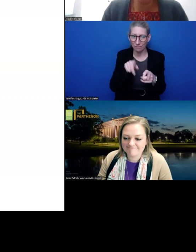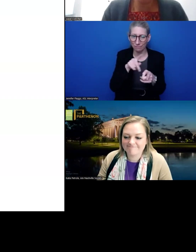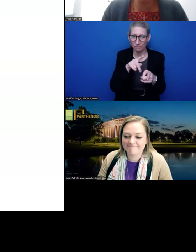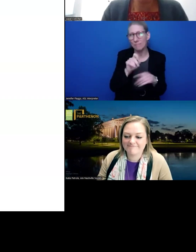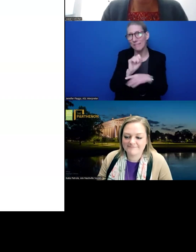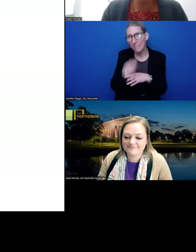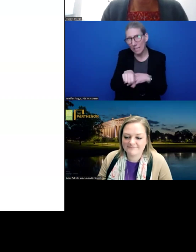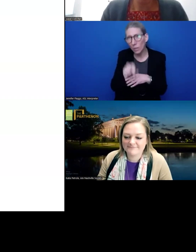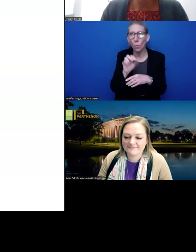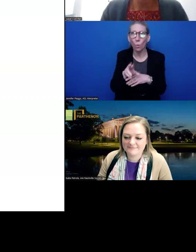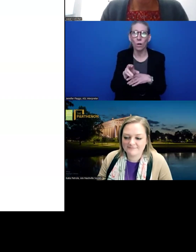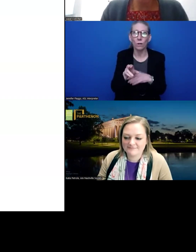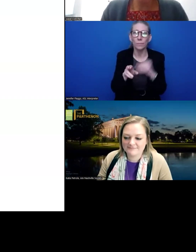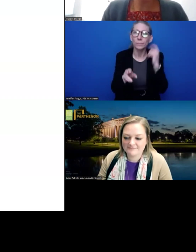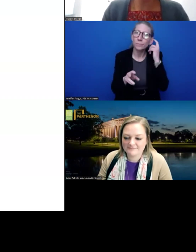or